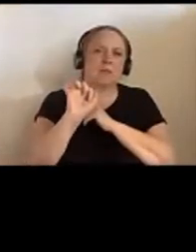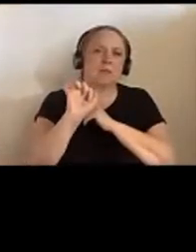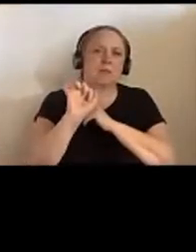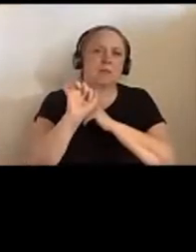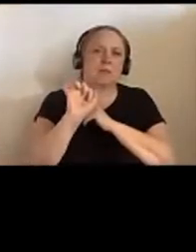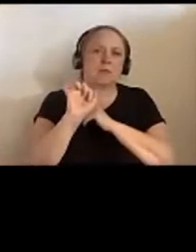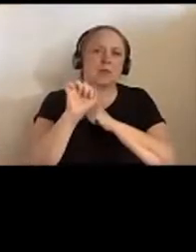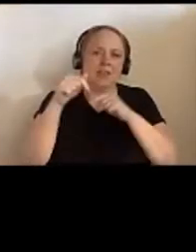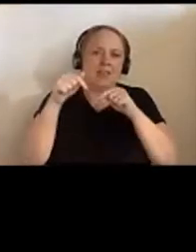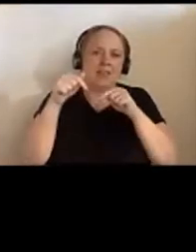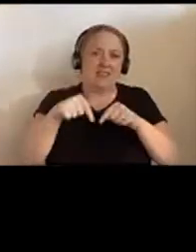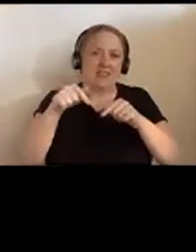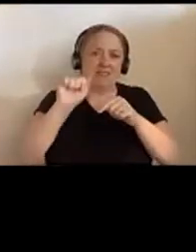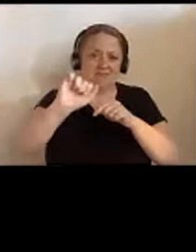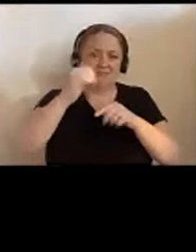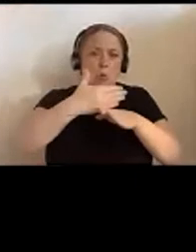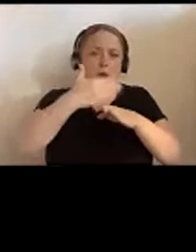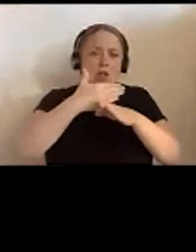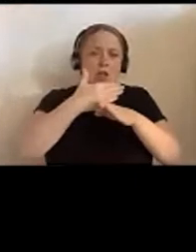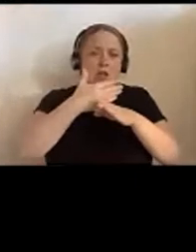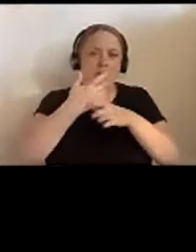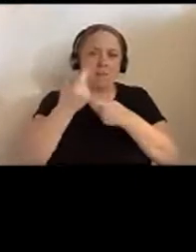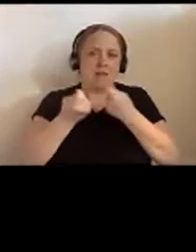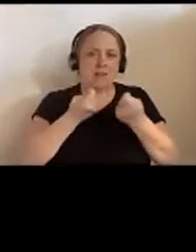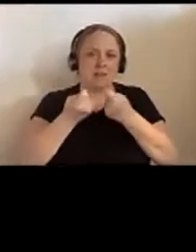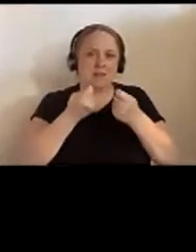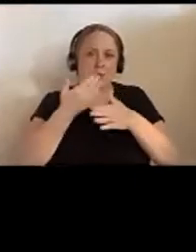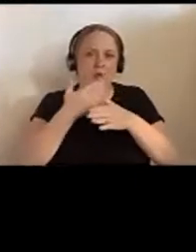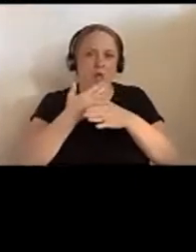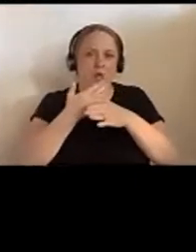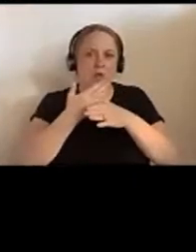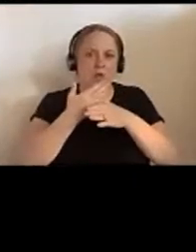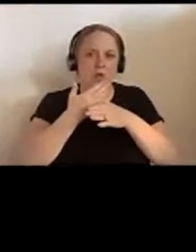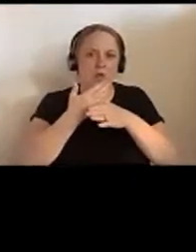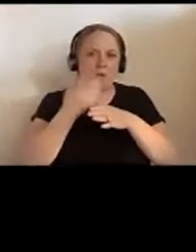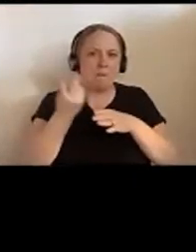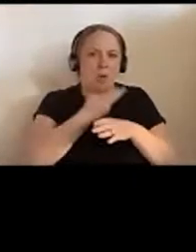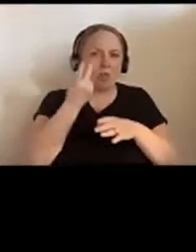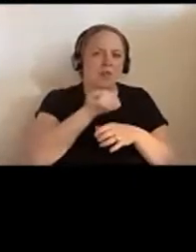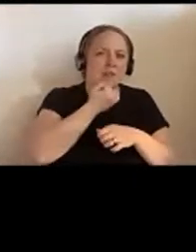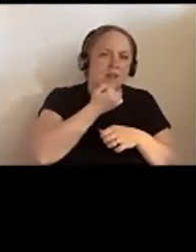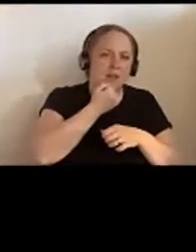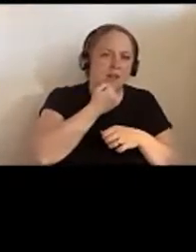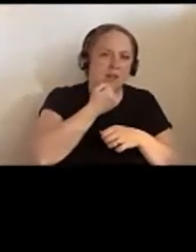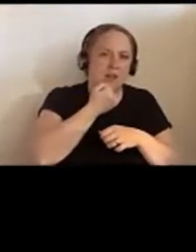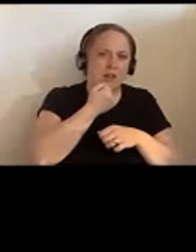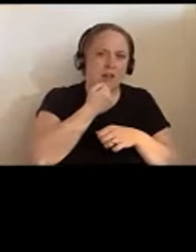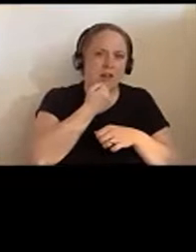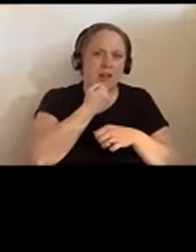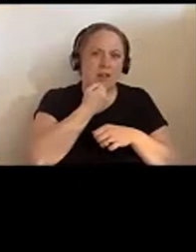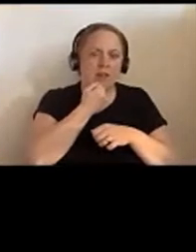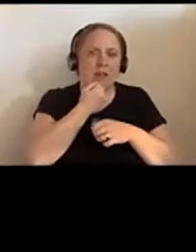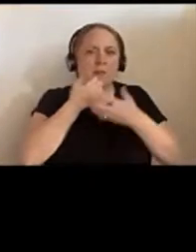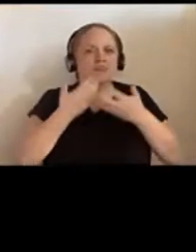how this work manages to work with both numbers and like the embodied presence of a